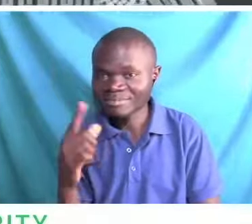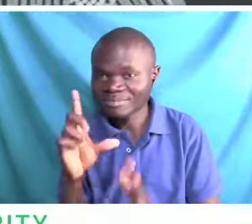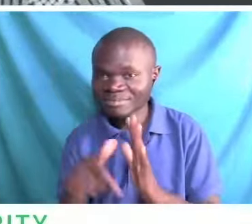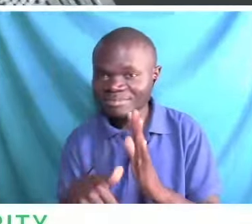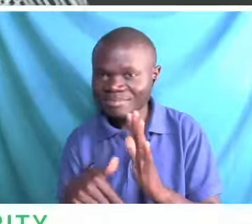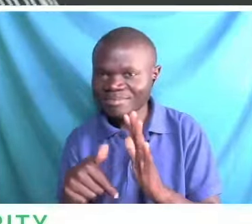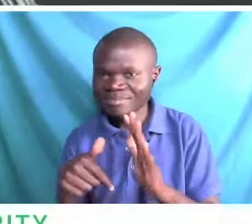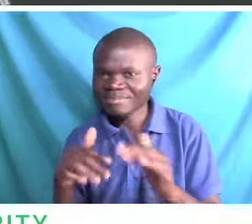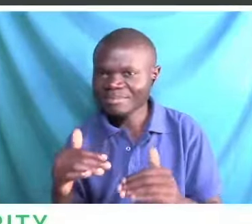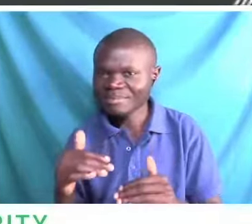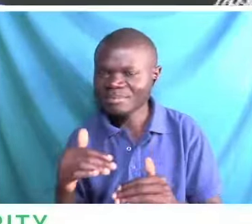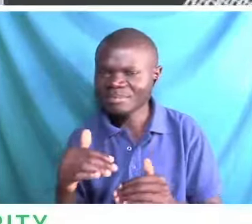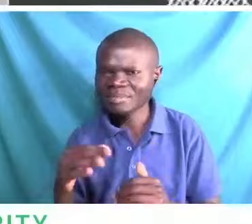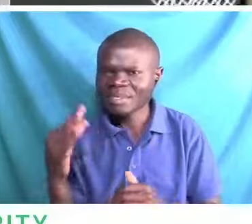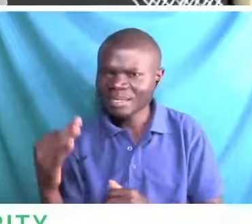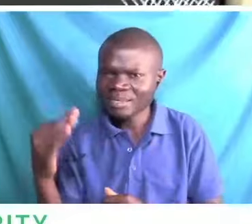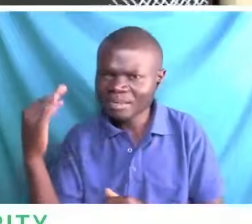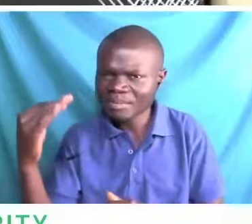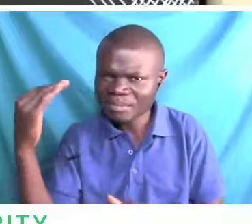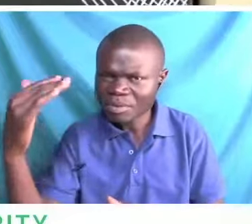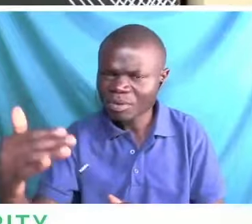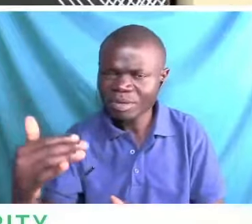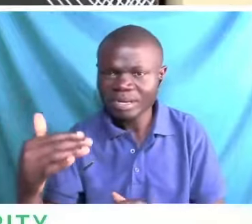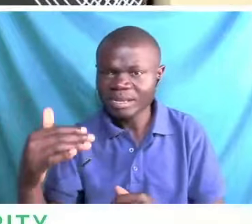beyond that just being a seed,